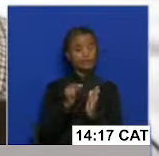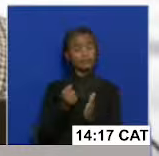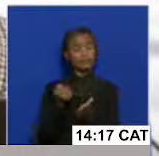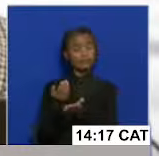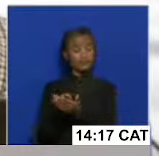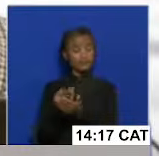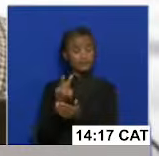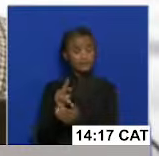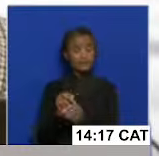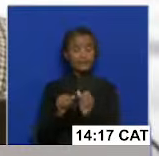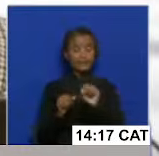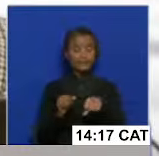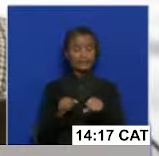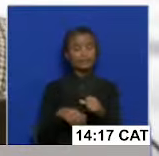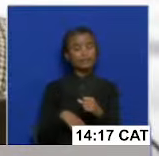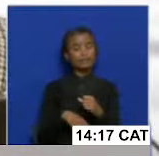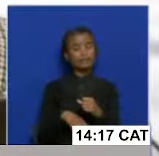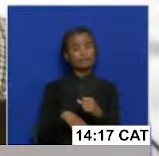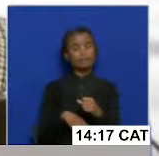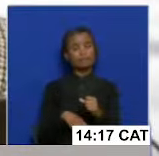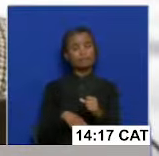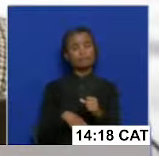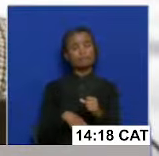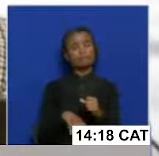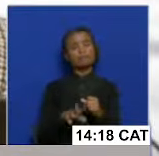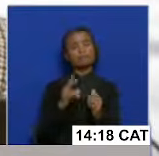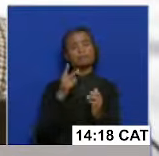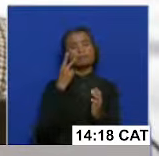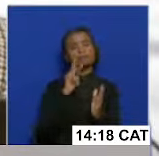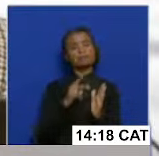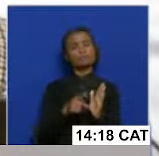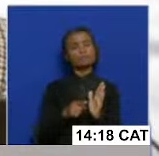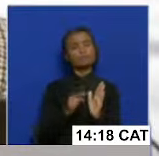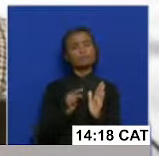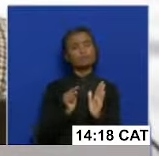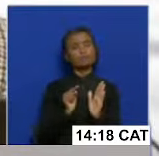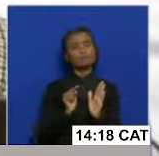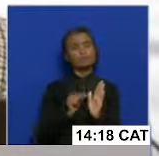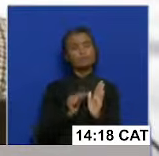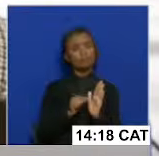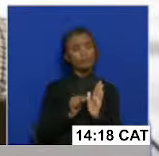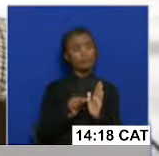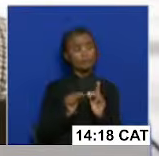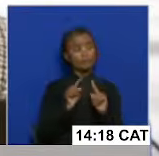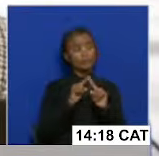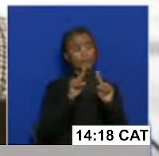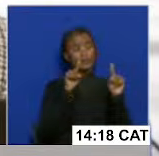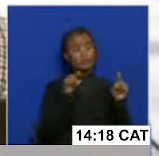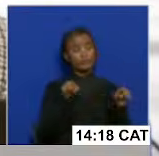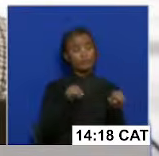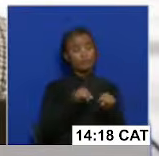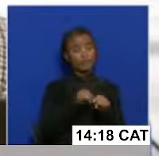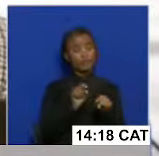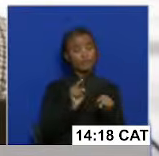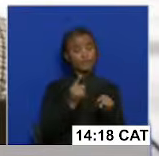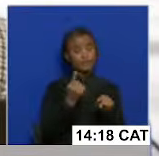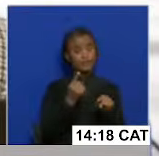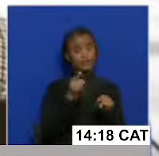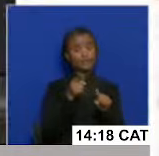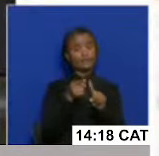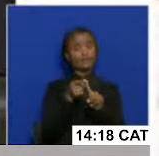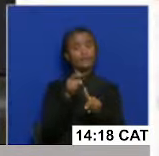And okay, you see there, the first block is a message from yourself, and you say, "Good